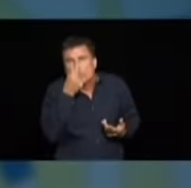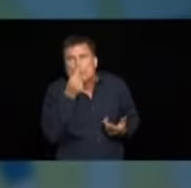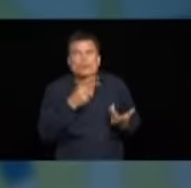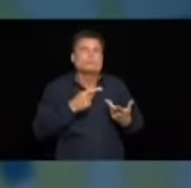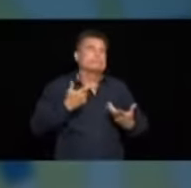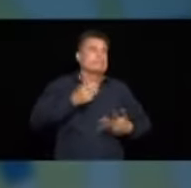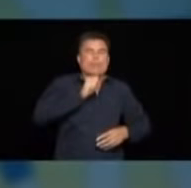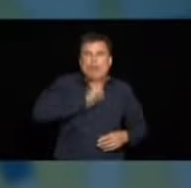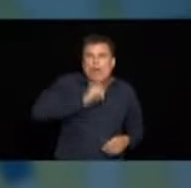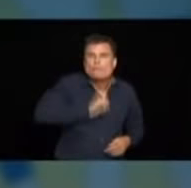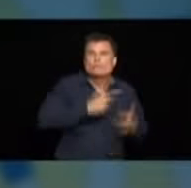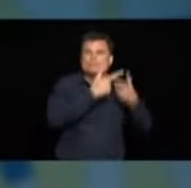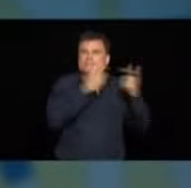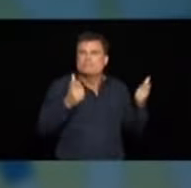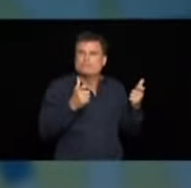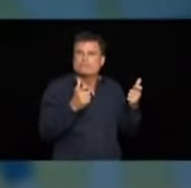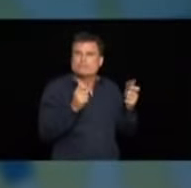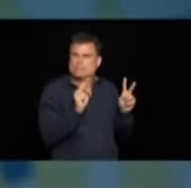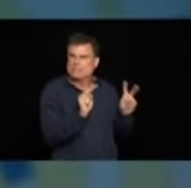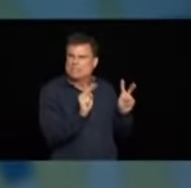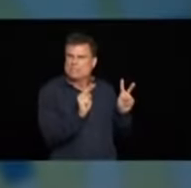care